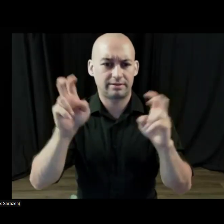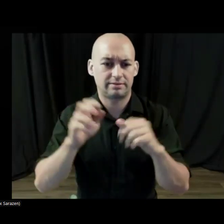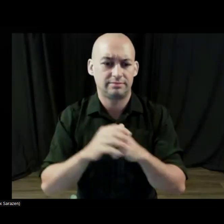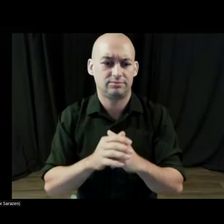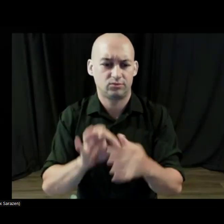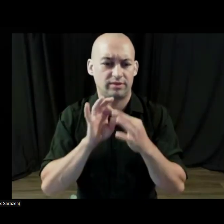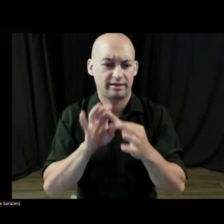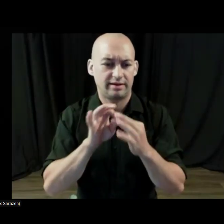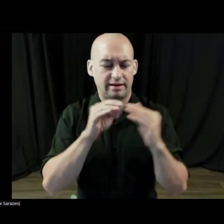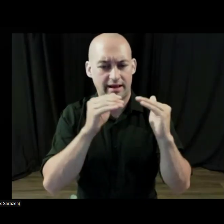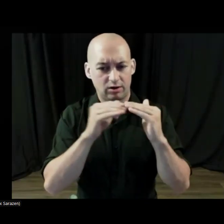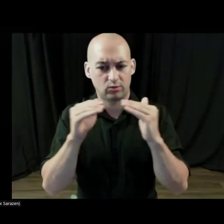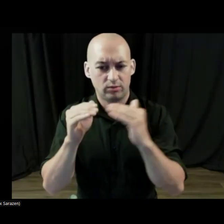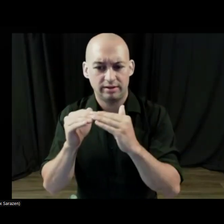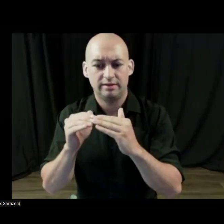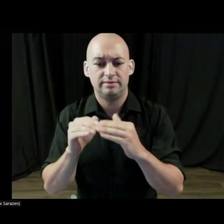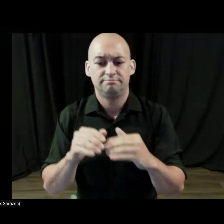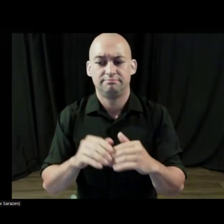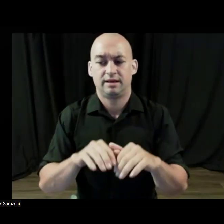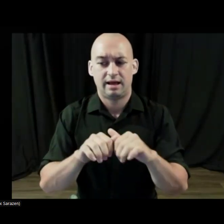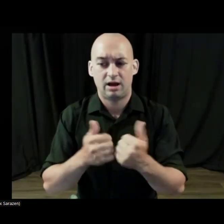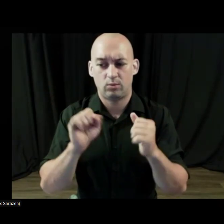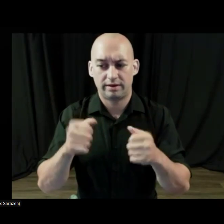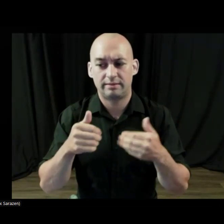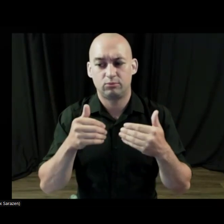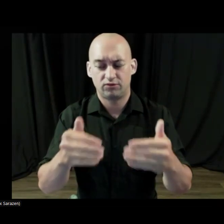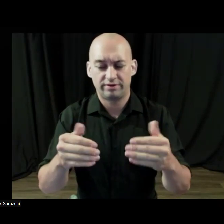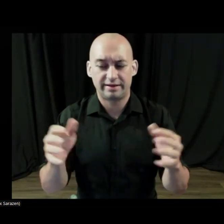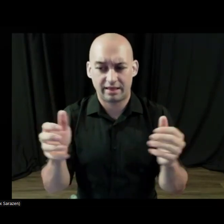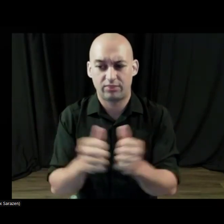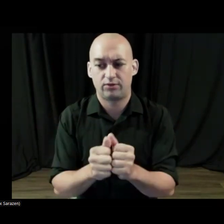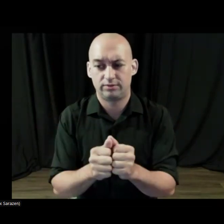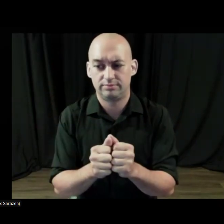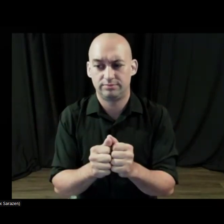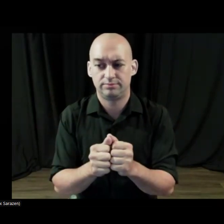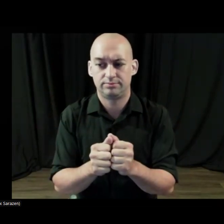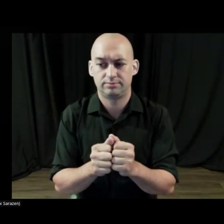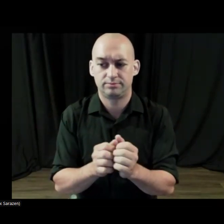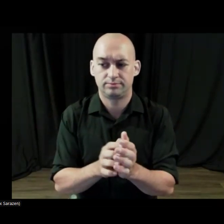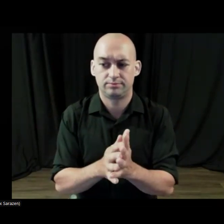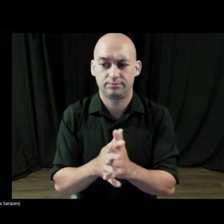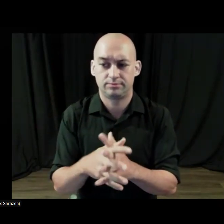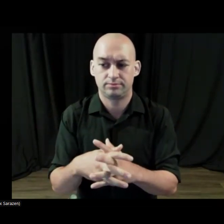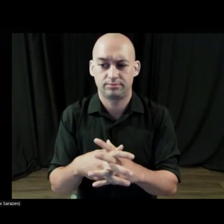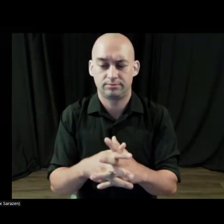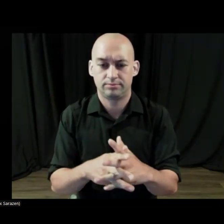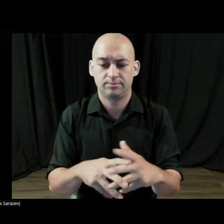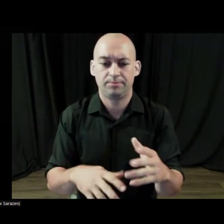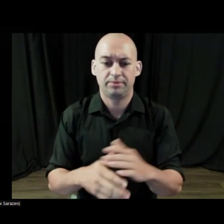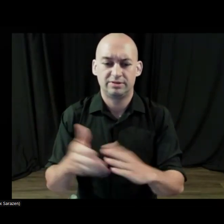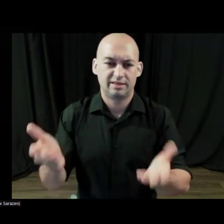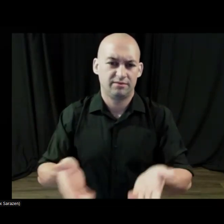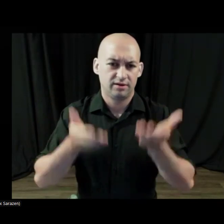to equity and embedding it and how we can move together across all 6 committees to just lift it up and elevate